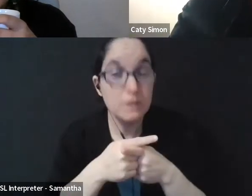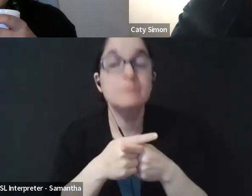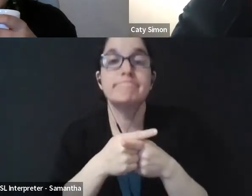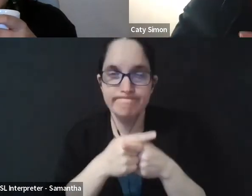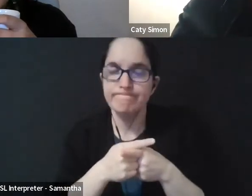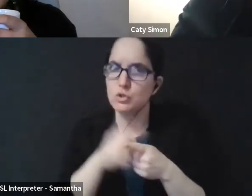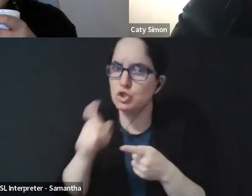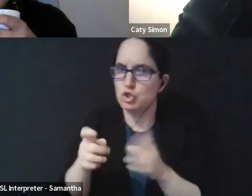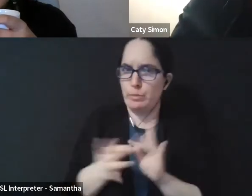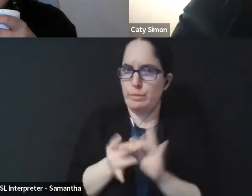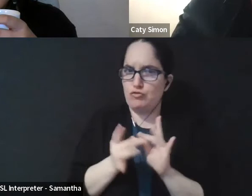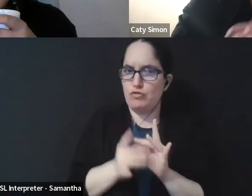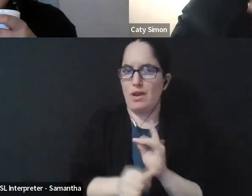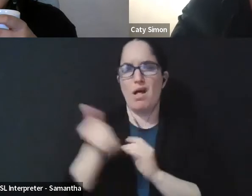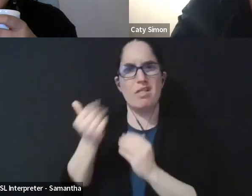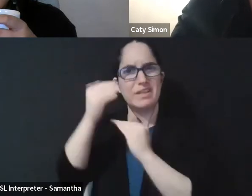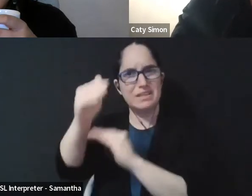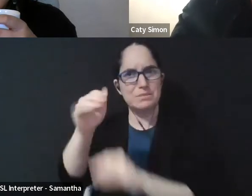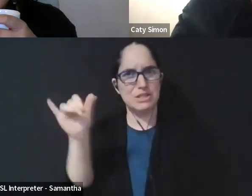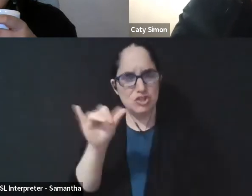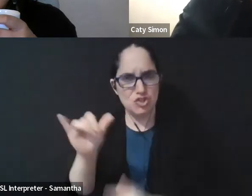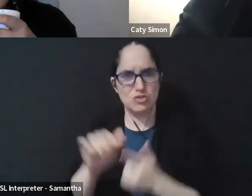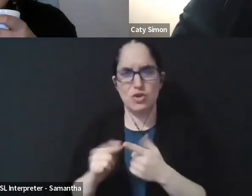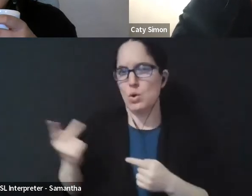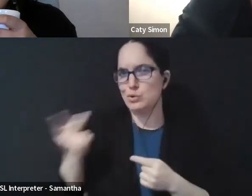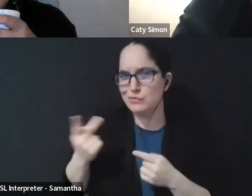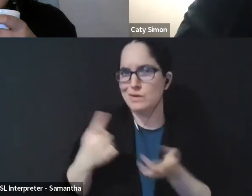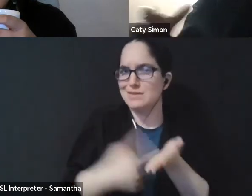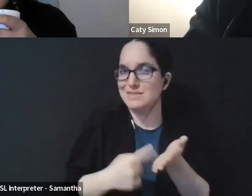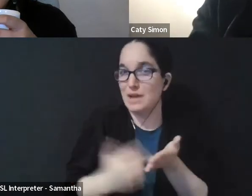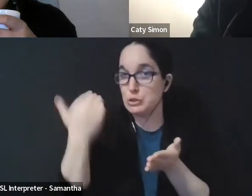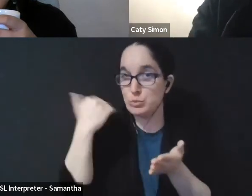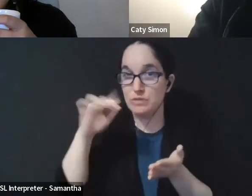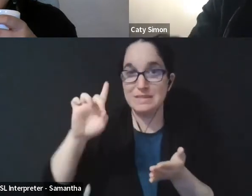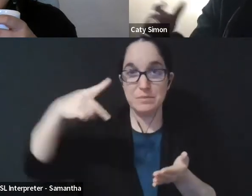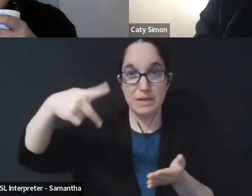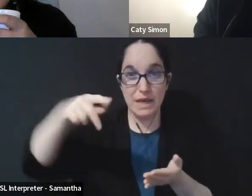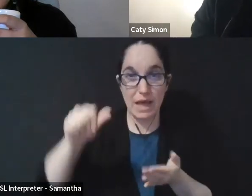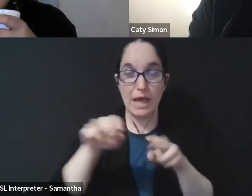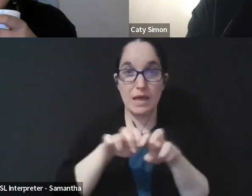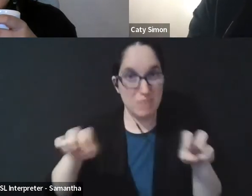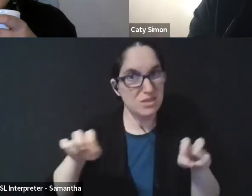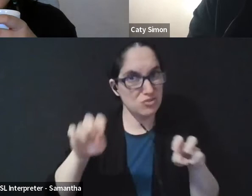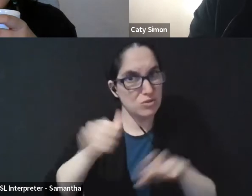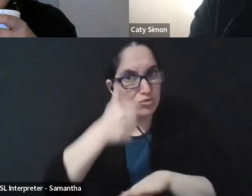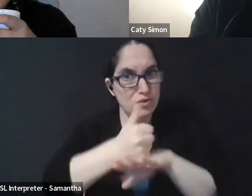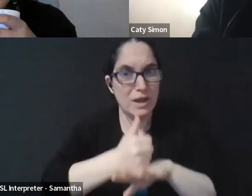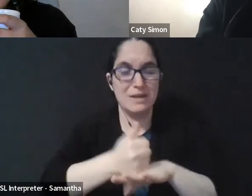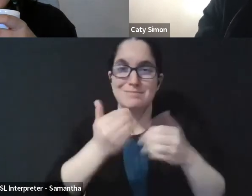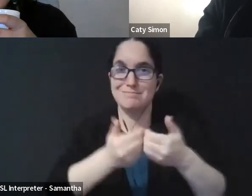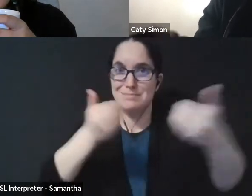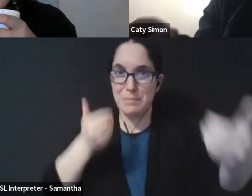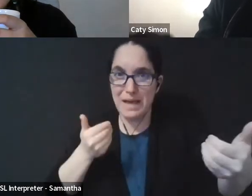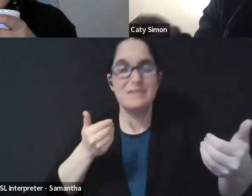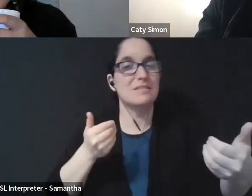of Nabarun Dasgupta, as we both discussed in a previous DPA panel, there are ways to create space for significant contributions from communities and